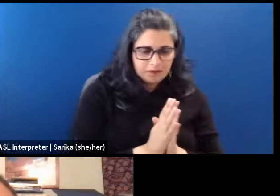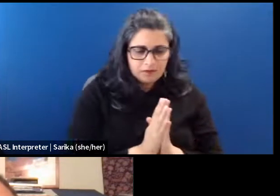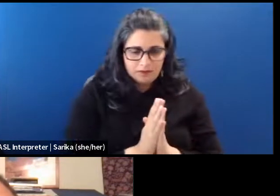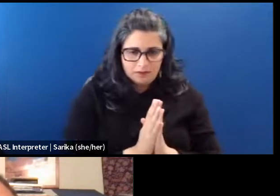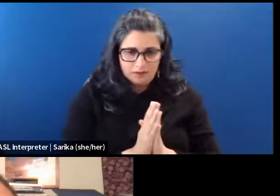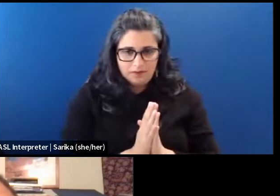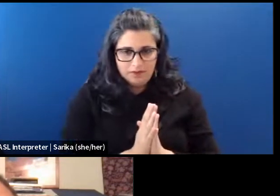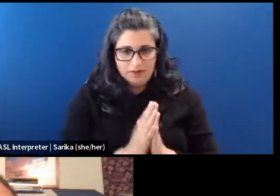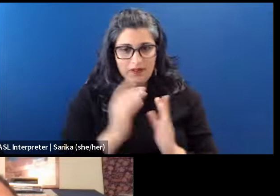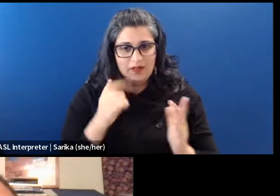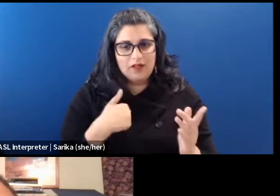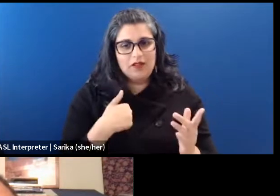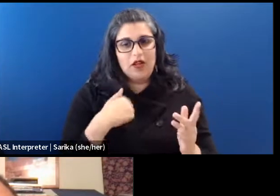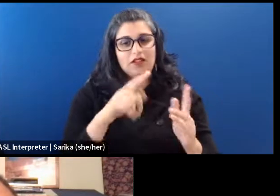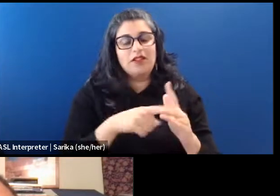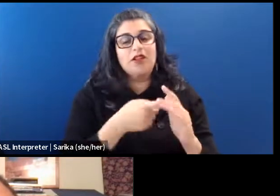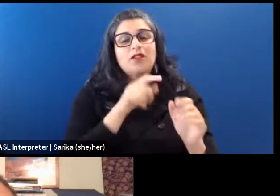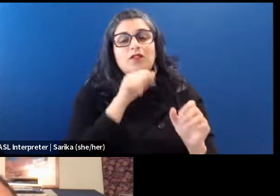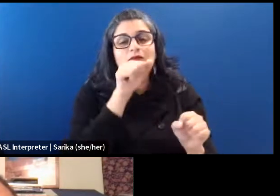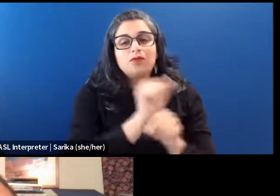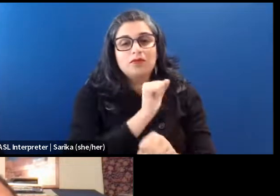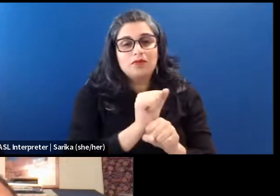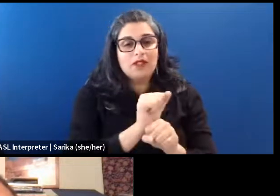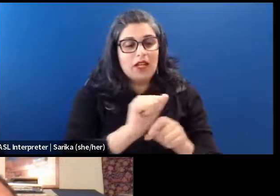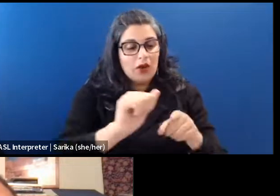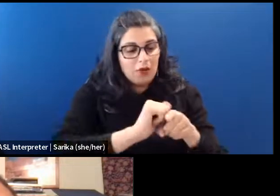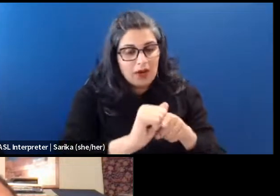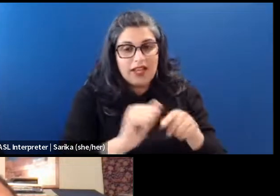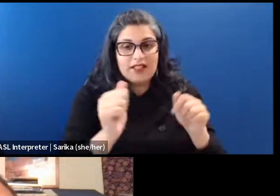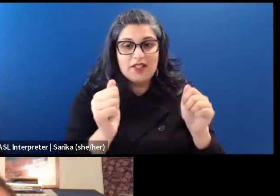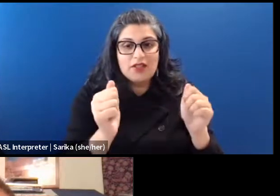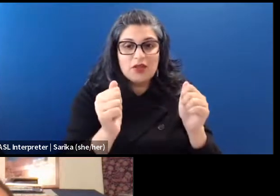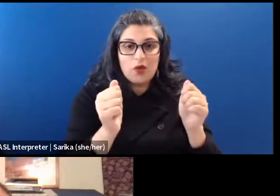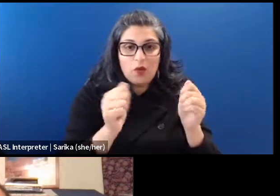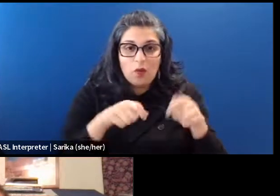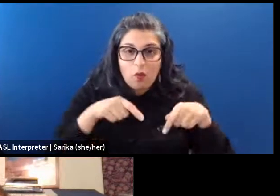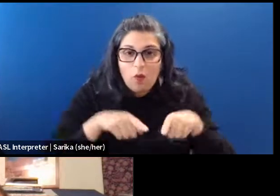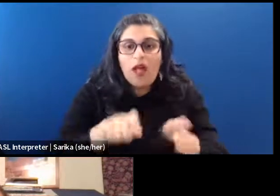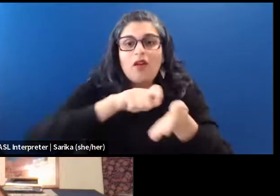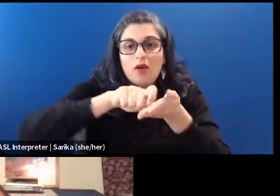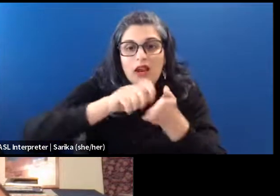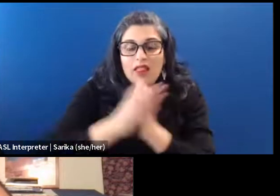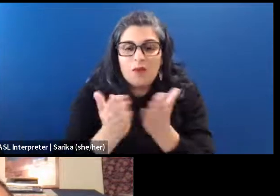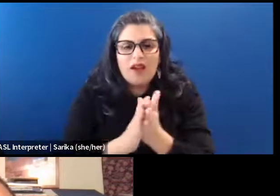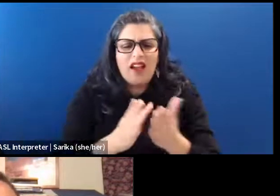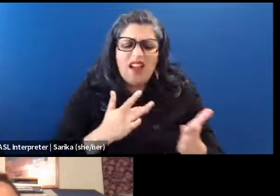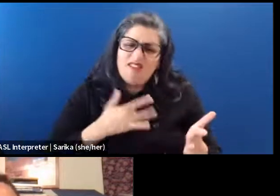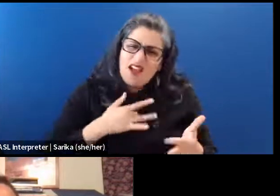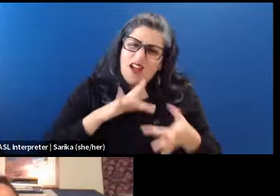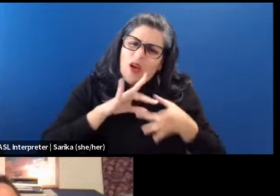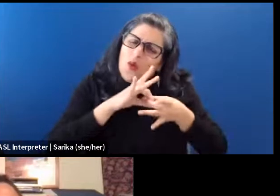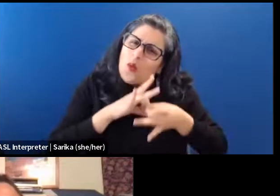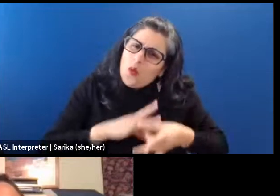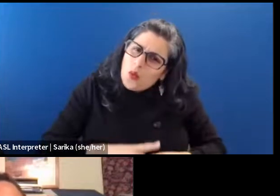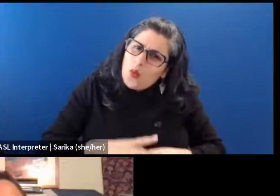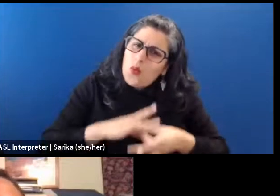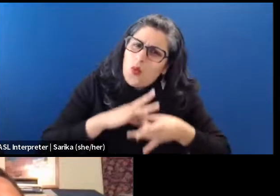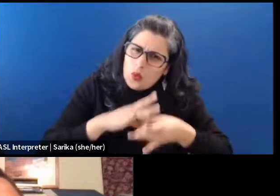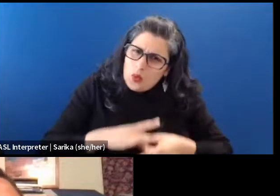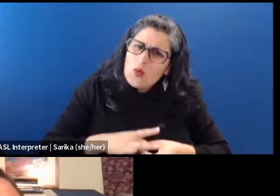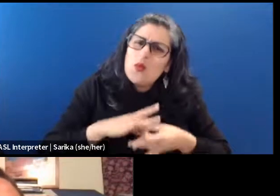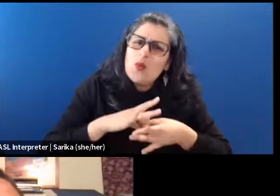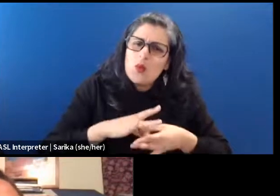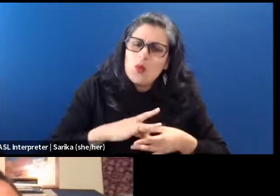as I started to really practice with this book, I also felt that in a very deep way. So, you know, so much of our history,